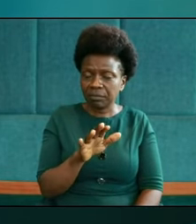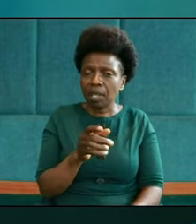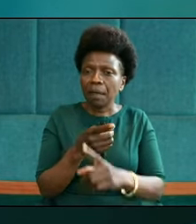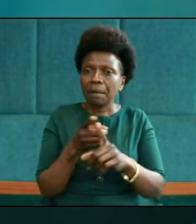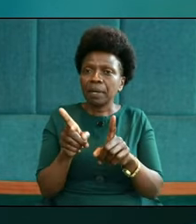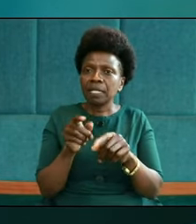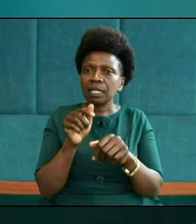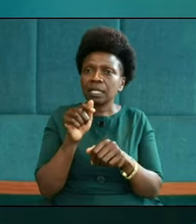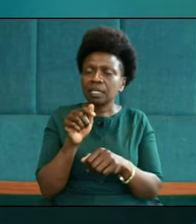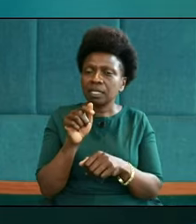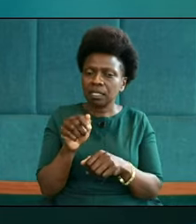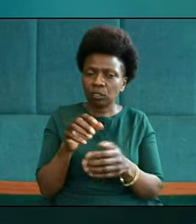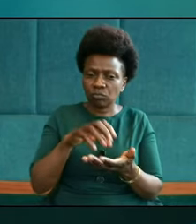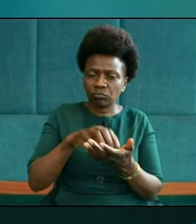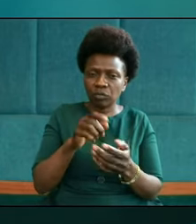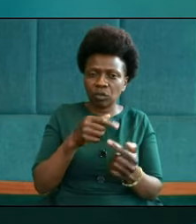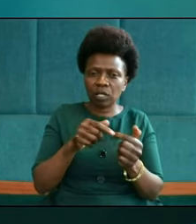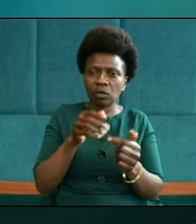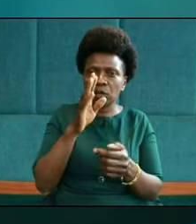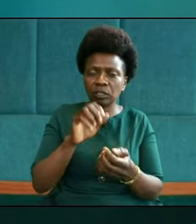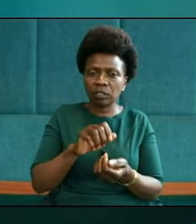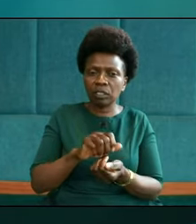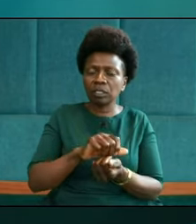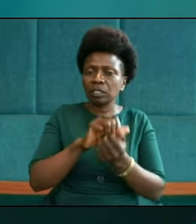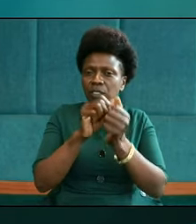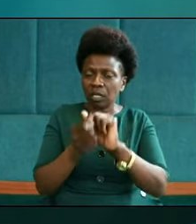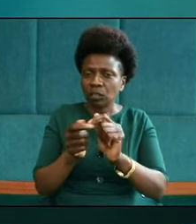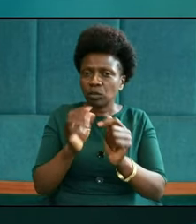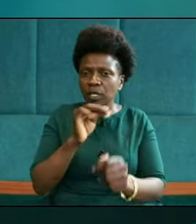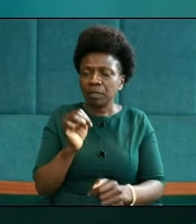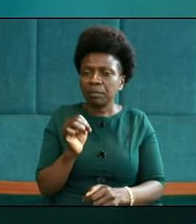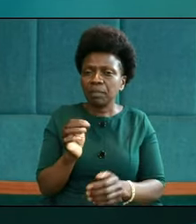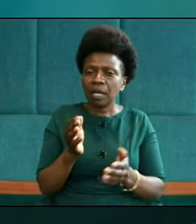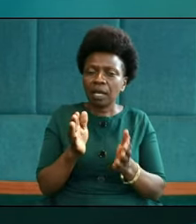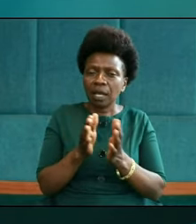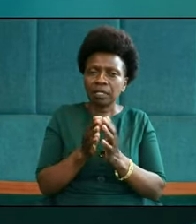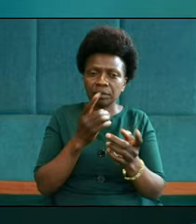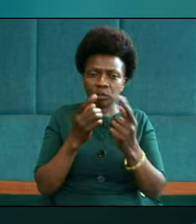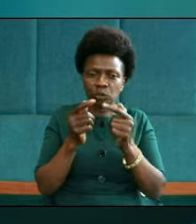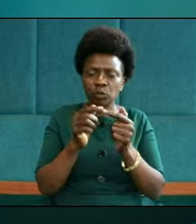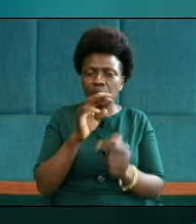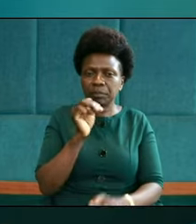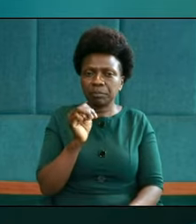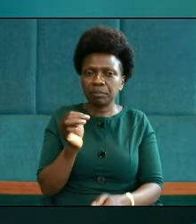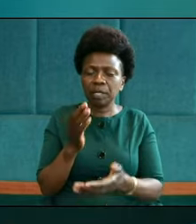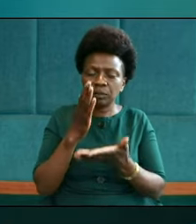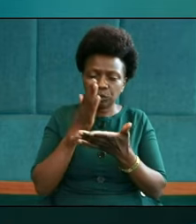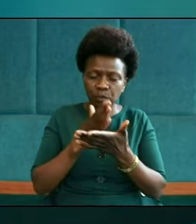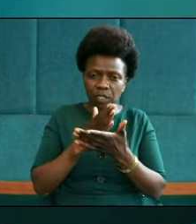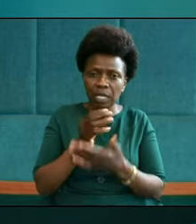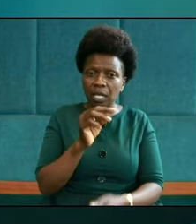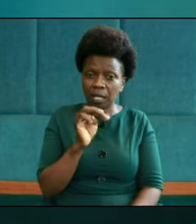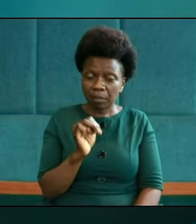But that is the situation when God is coming to him and speaks to him, assures